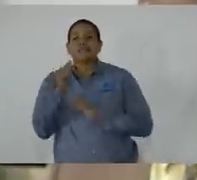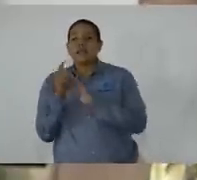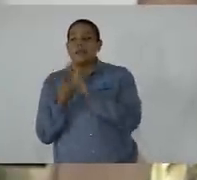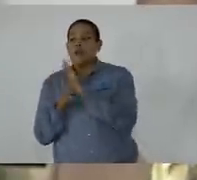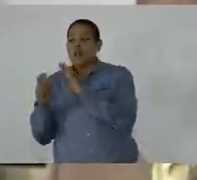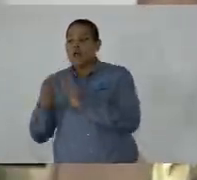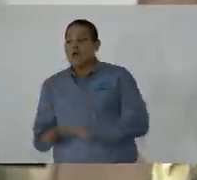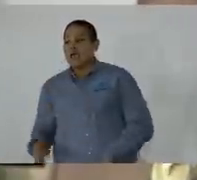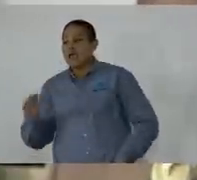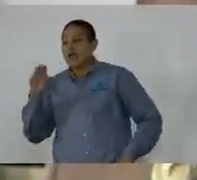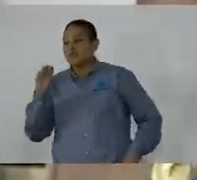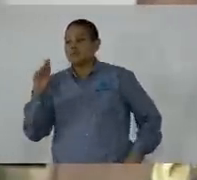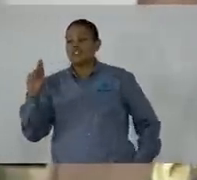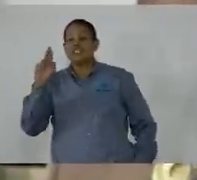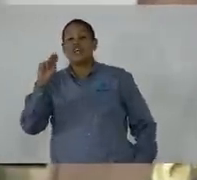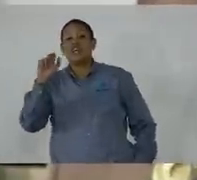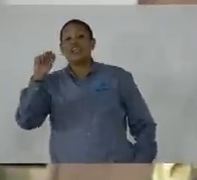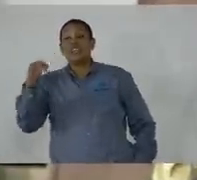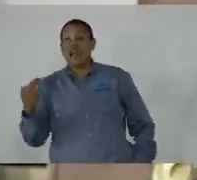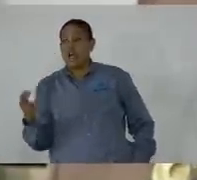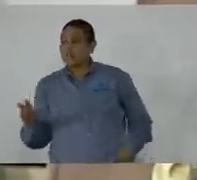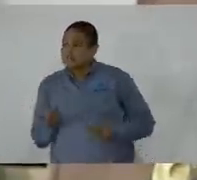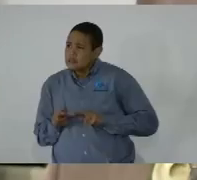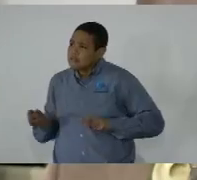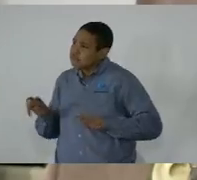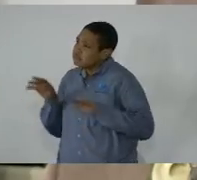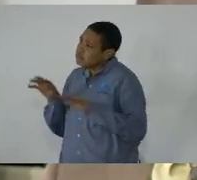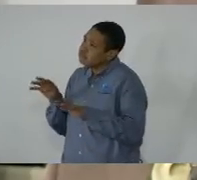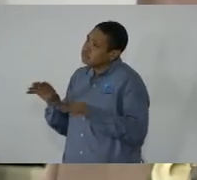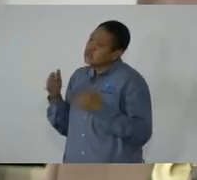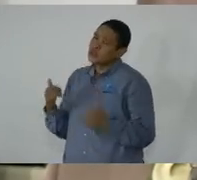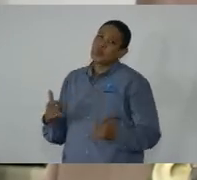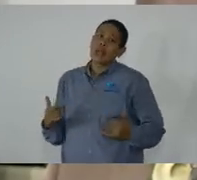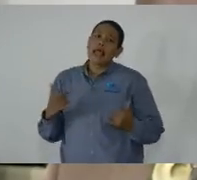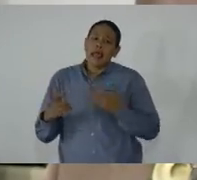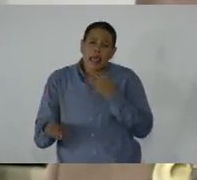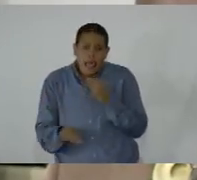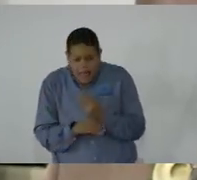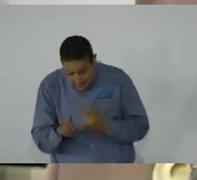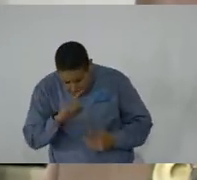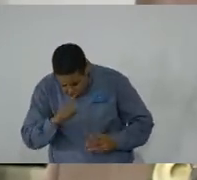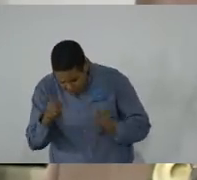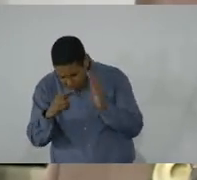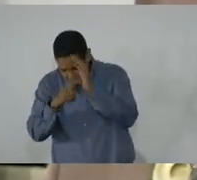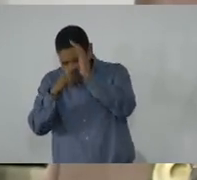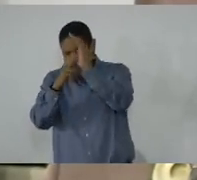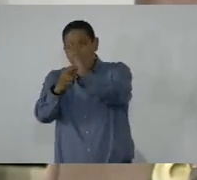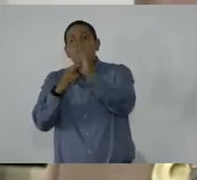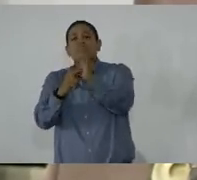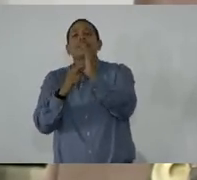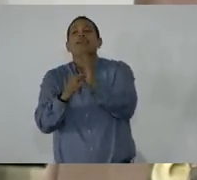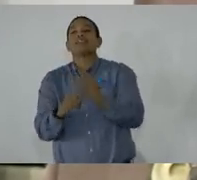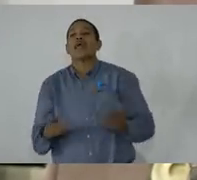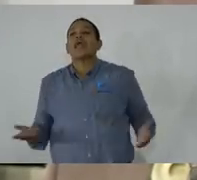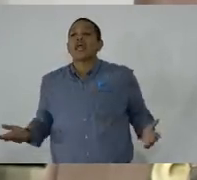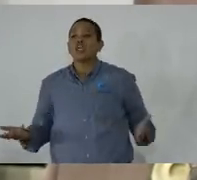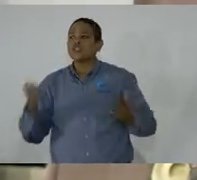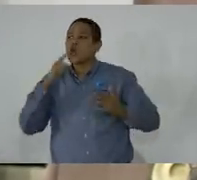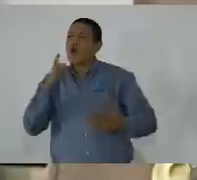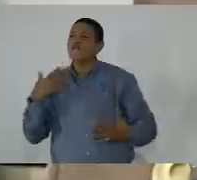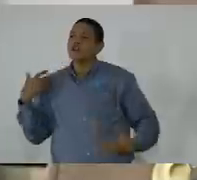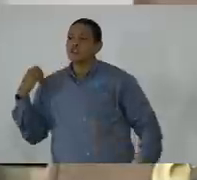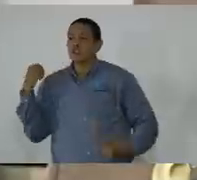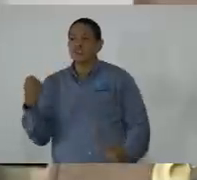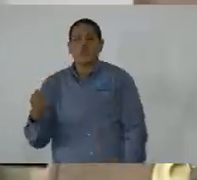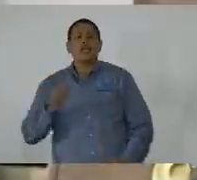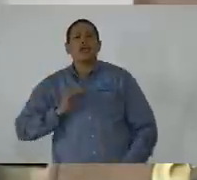Analyst, Mr. Nash. Their presence here today, Madam Speaker, is a representation of the strength of